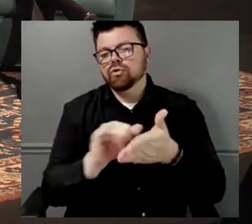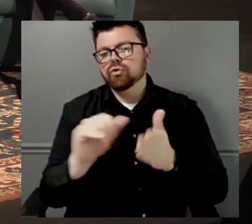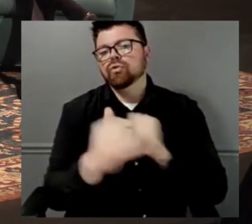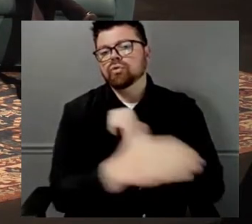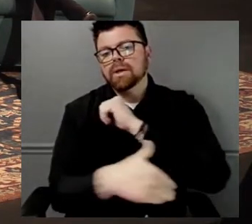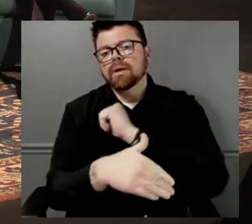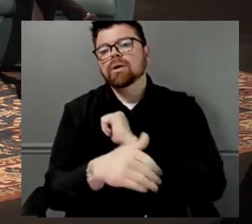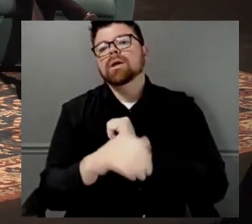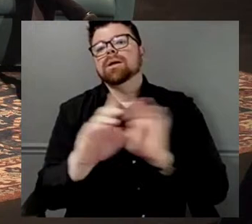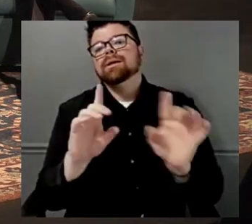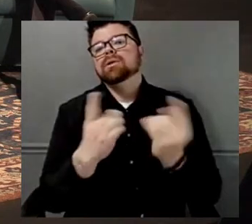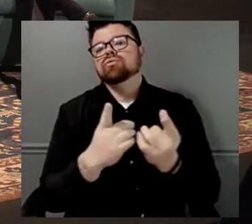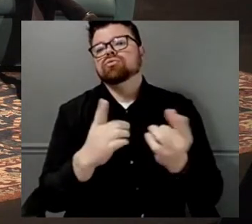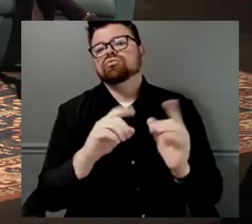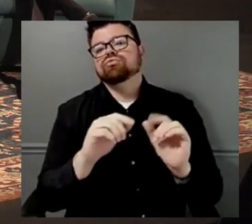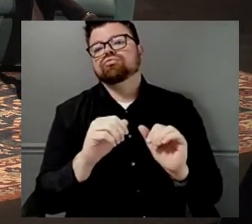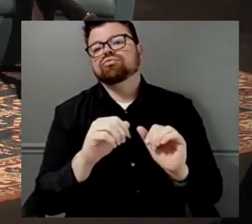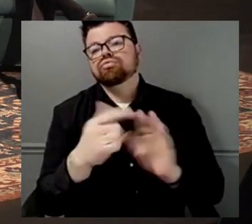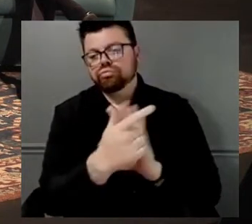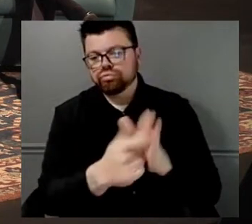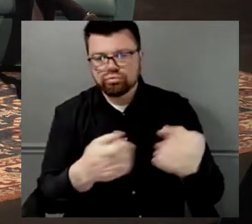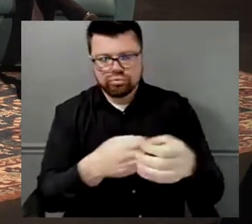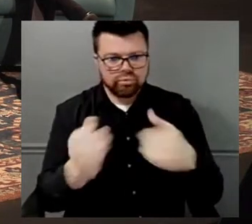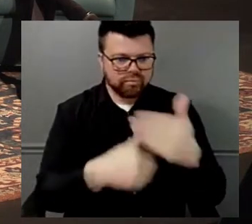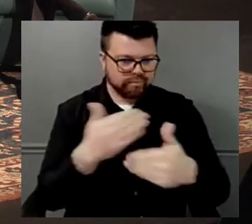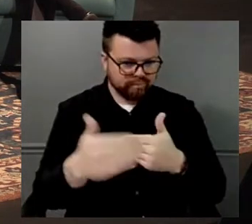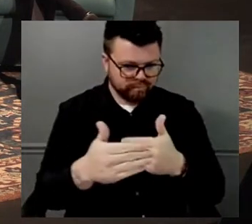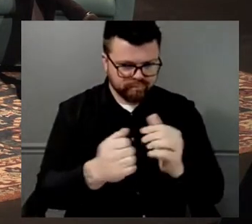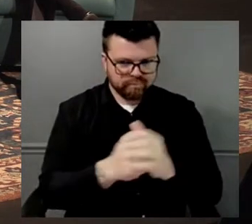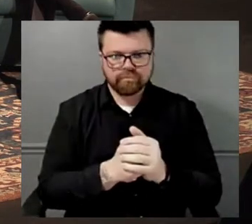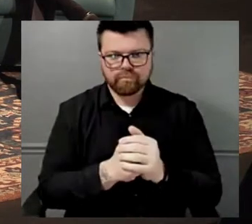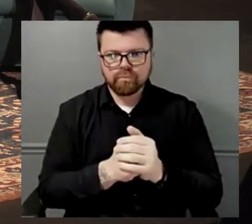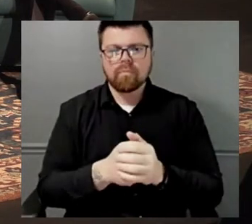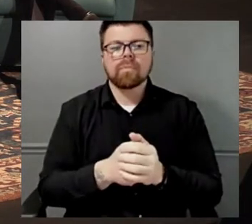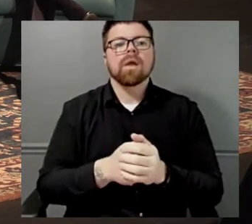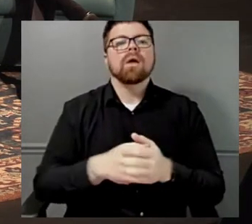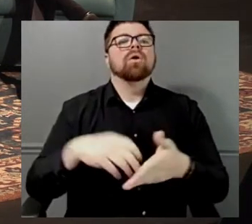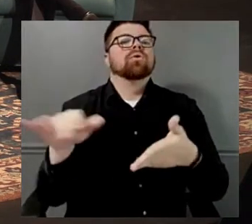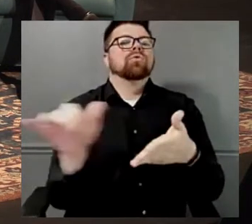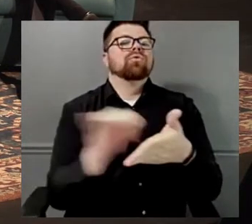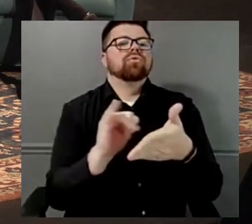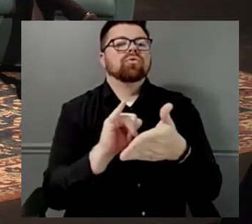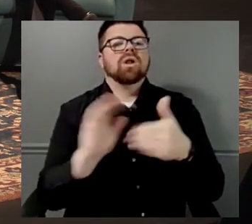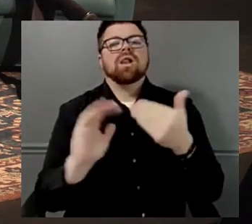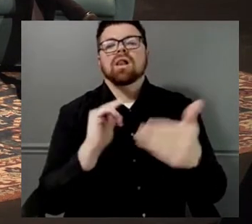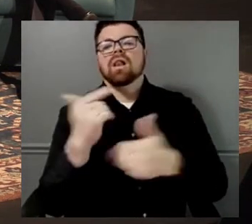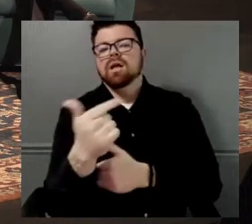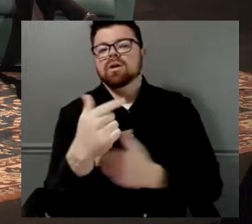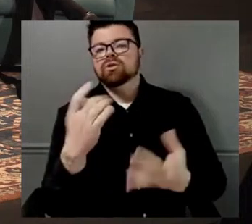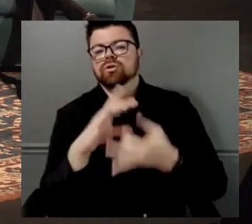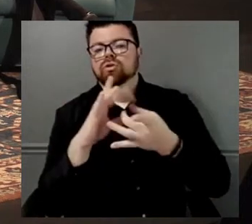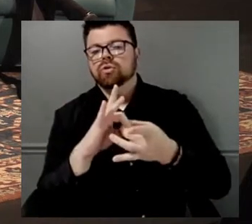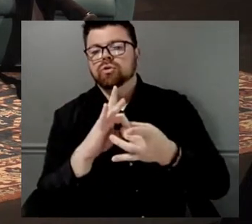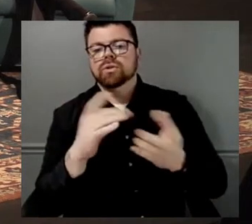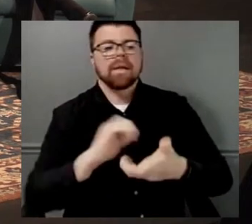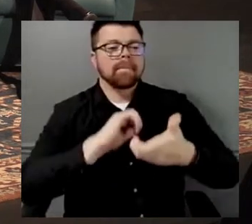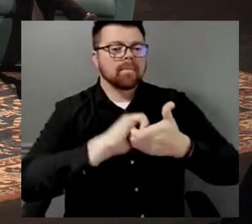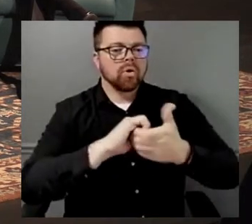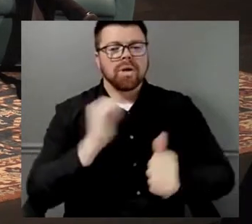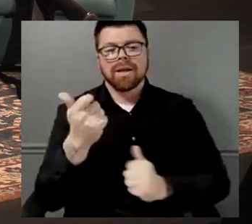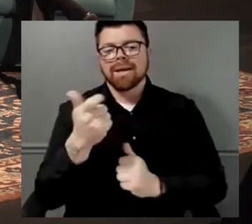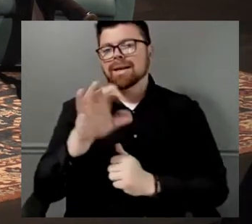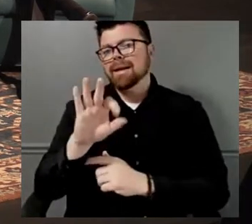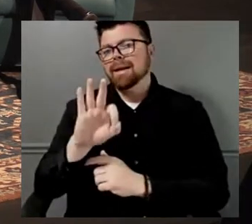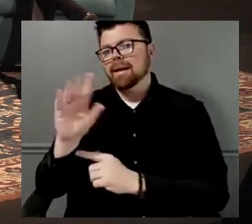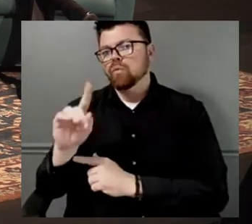at the firm of Pavia and Harcourt, where she served as an associate and later a partner. In 1991, President George